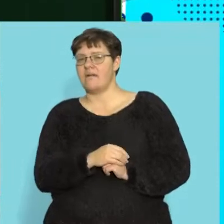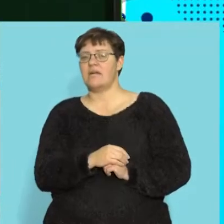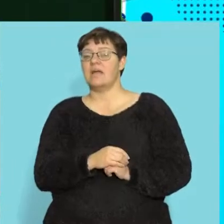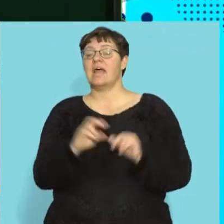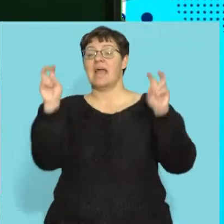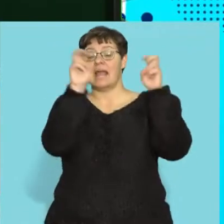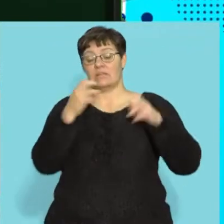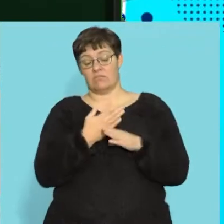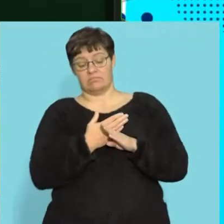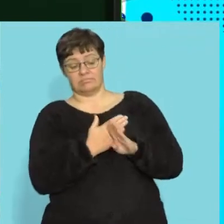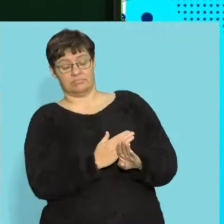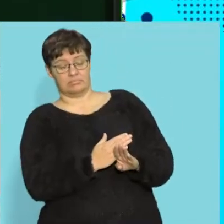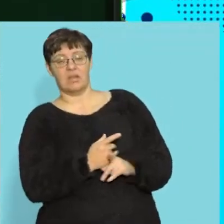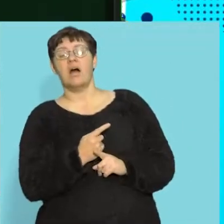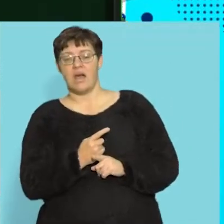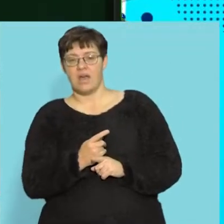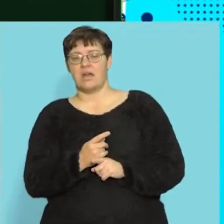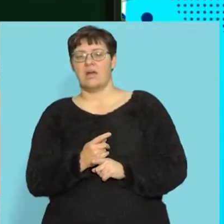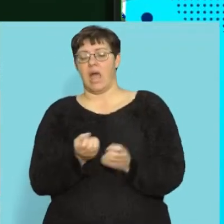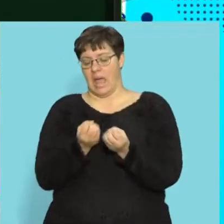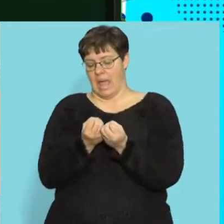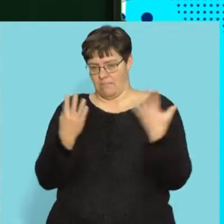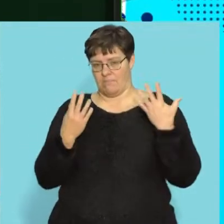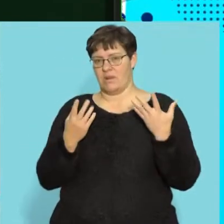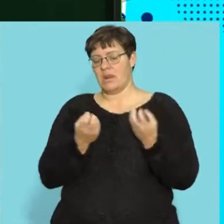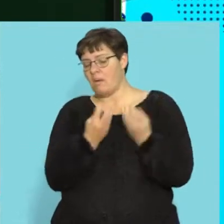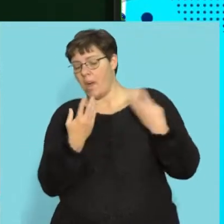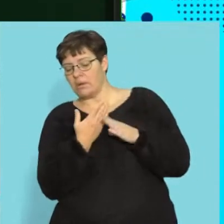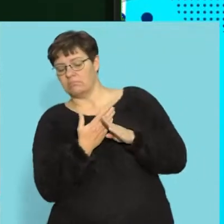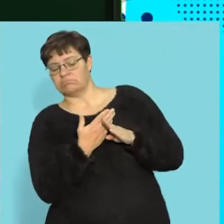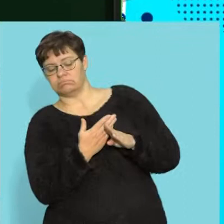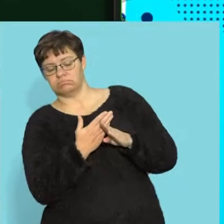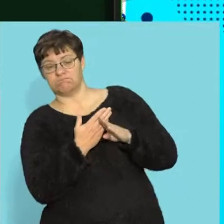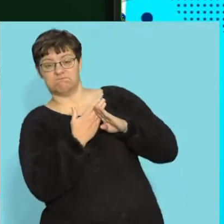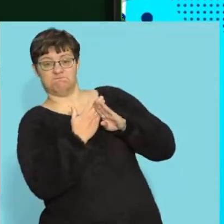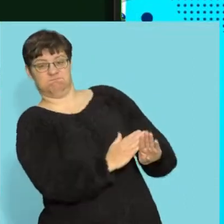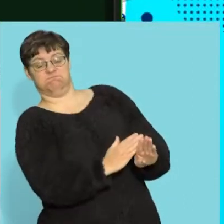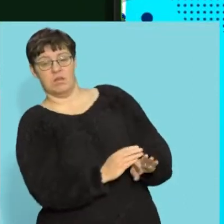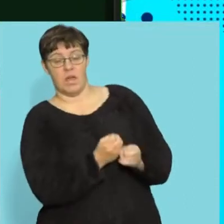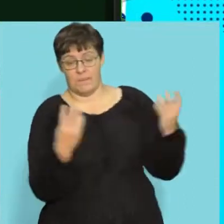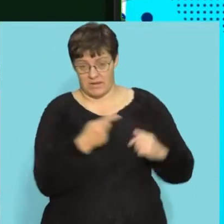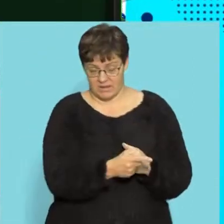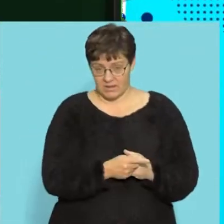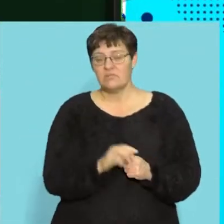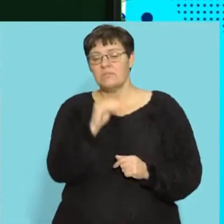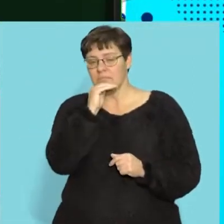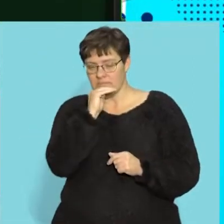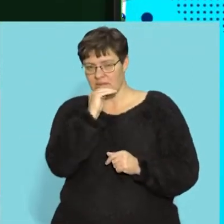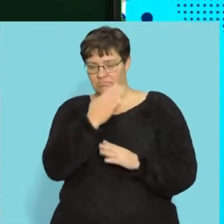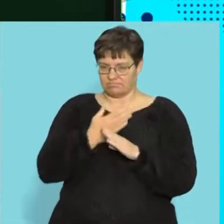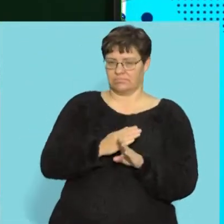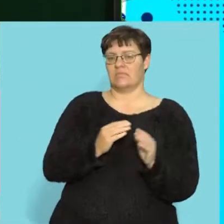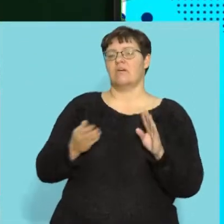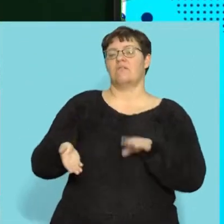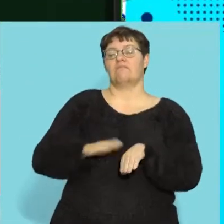appreciate at this point in time that electrical resistance is a physical quantity that gives us an indication of the extent at